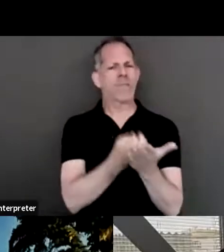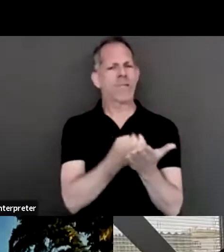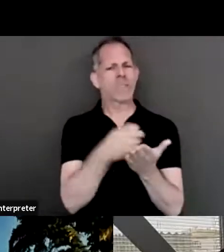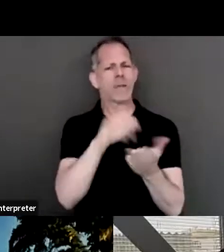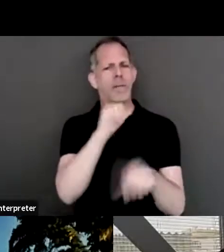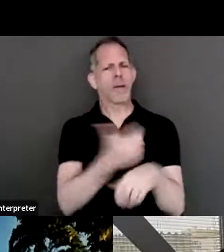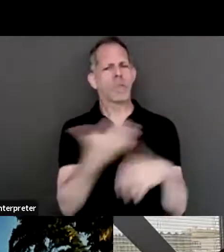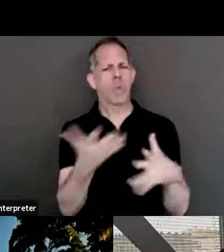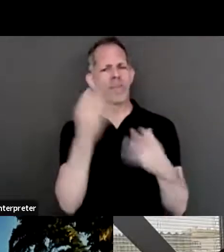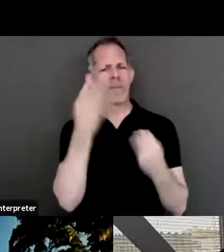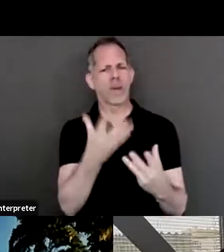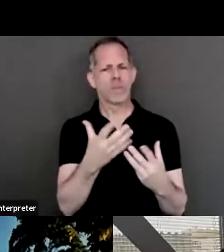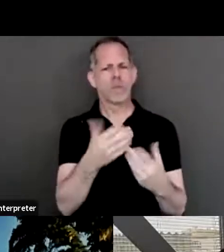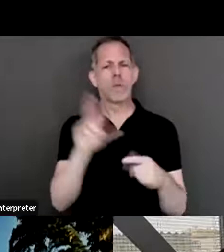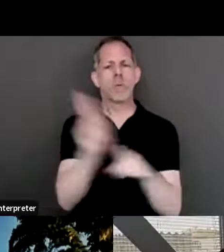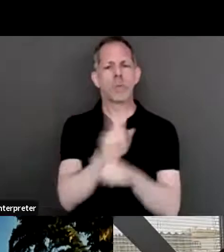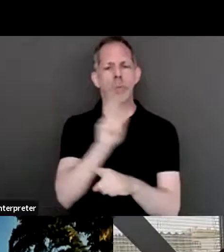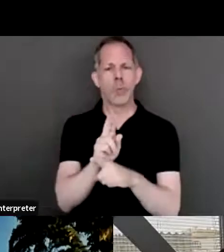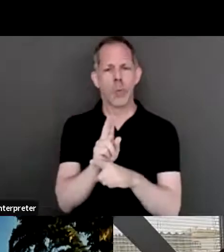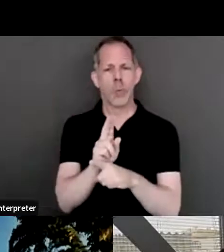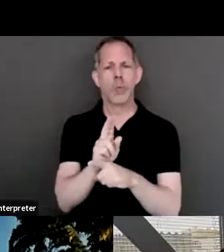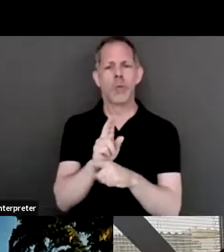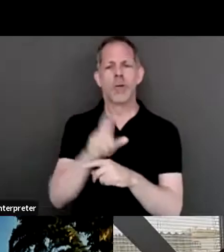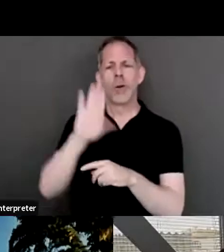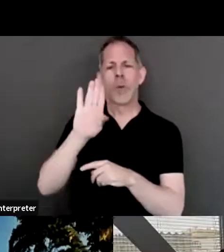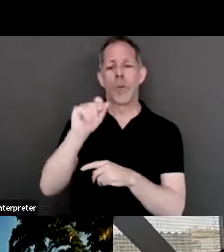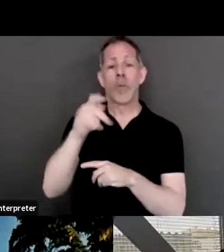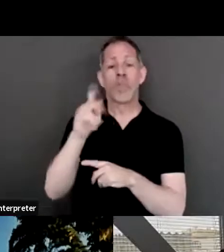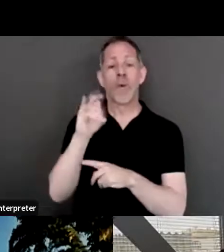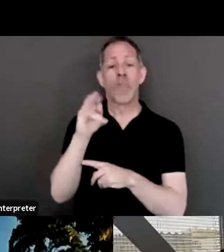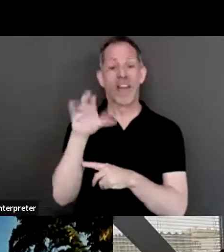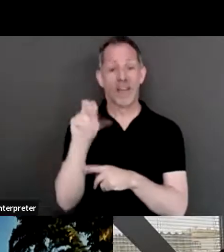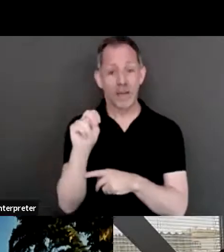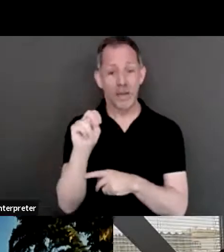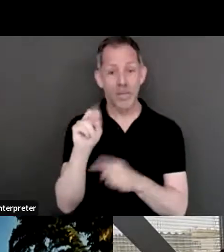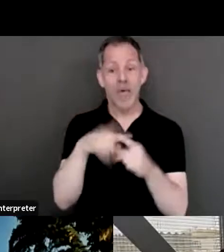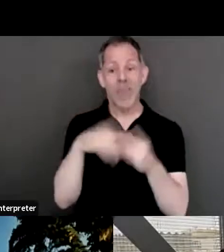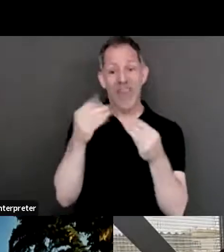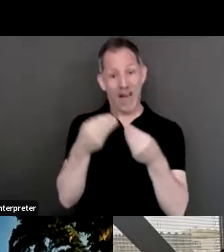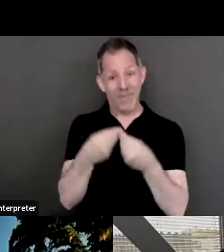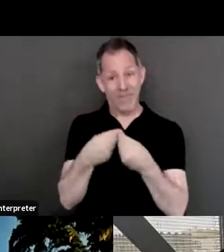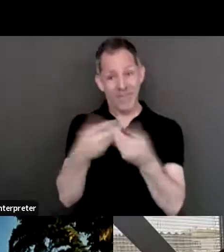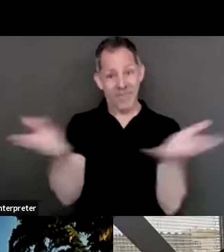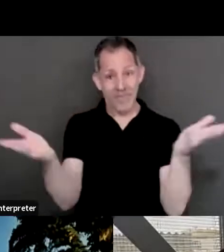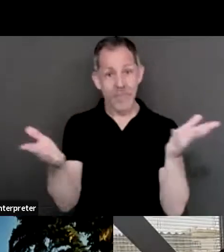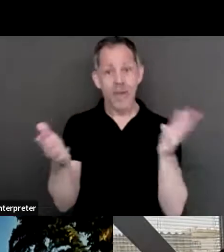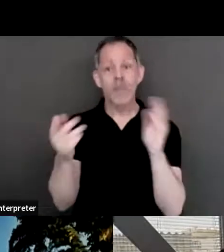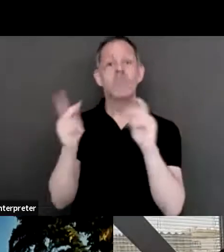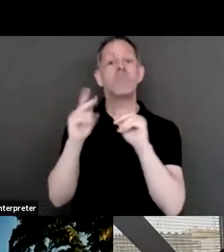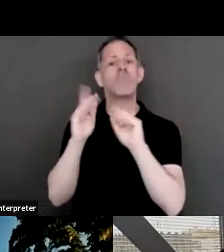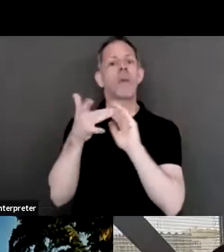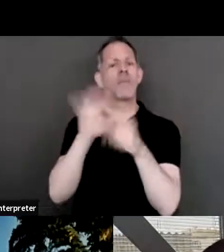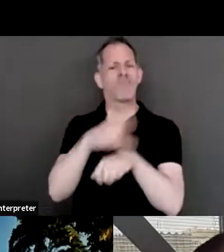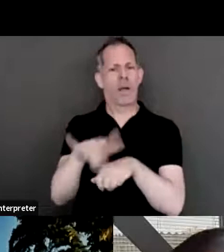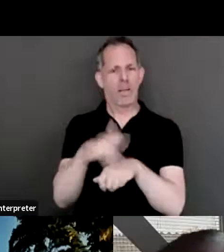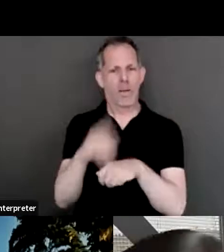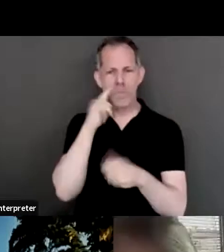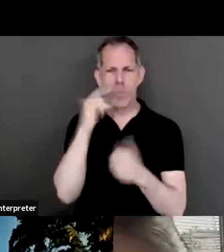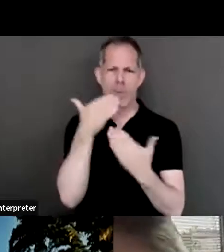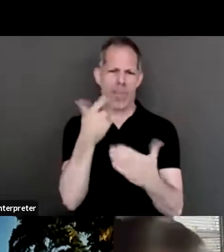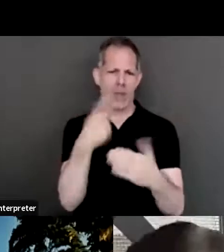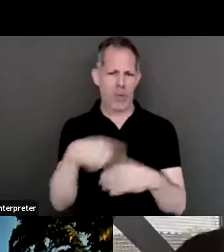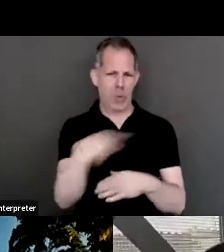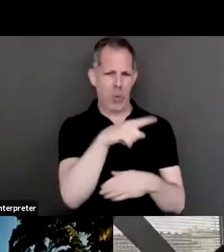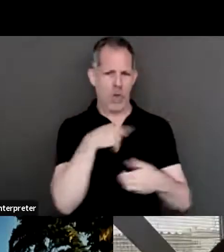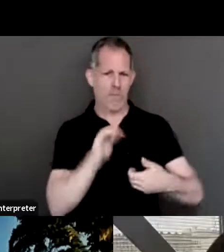making naloxone widely available. We are grateful to have the partnerships represented here on this call, as well as